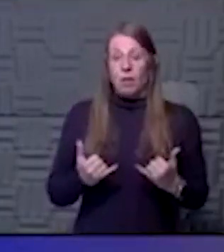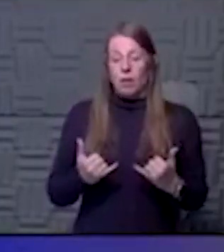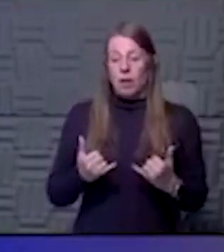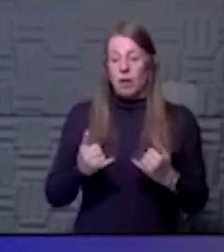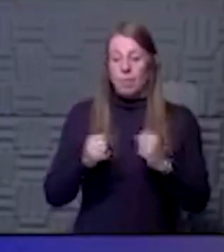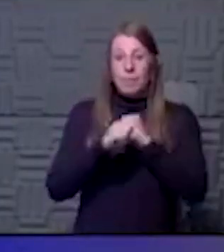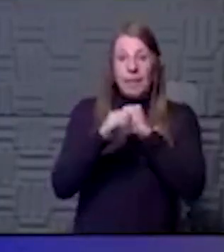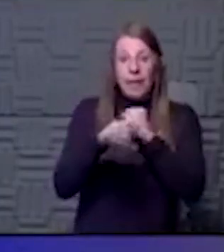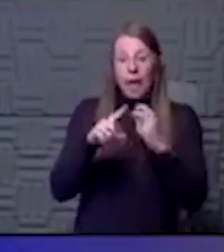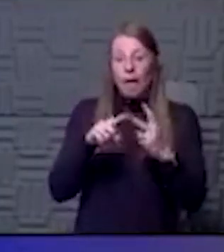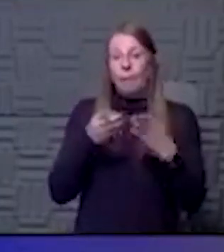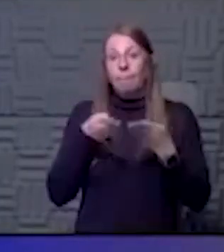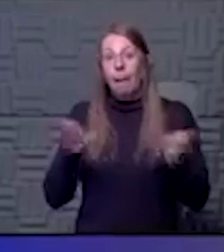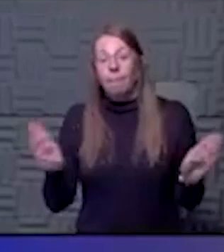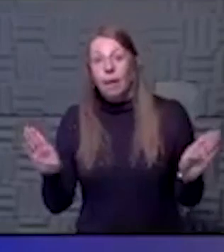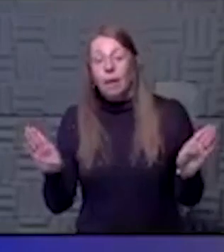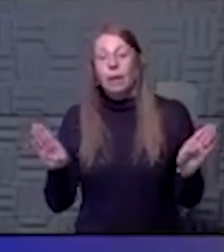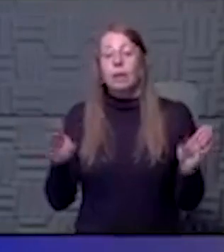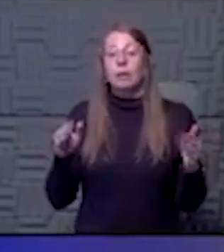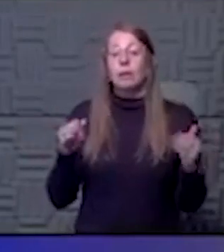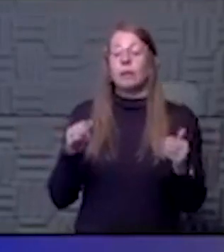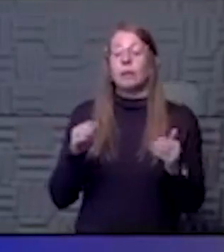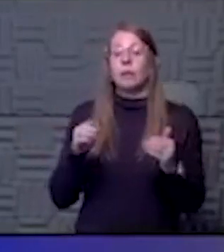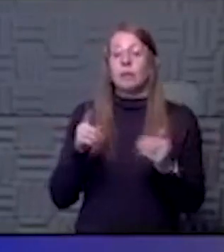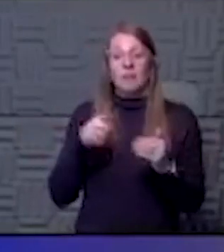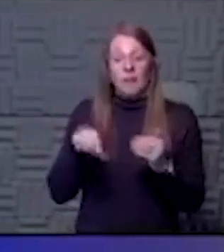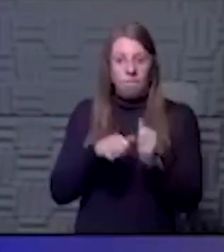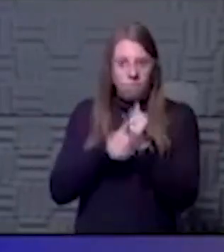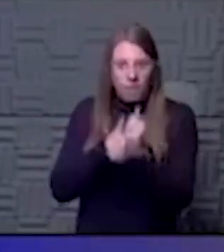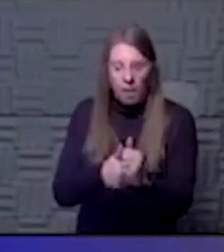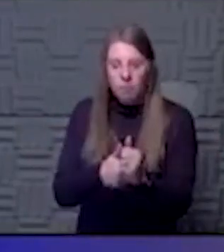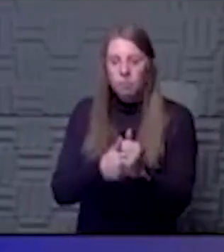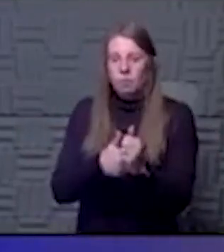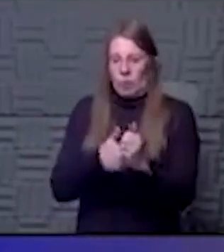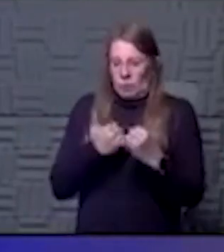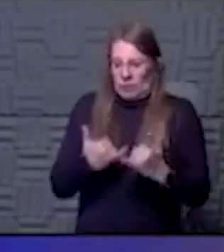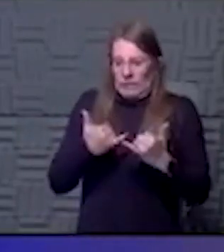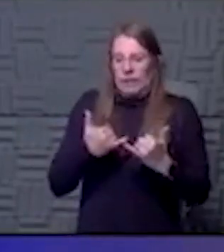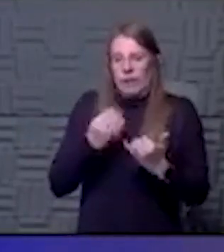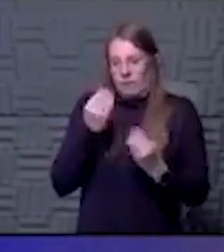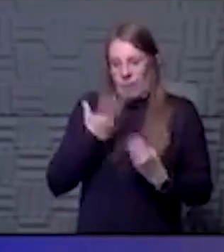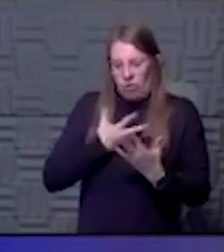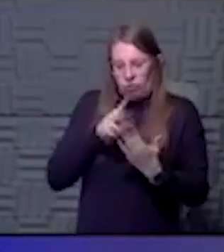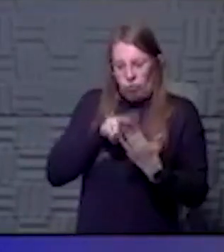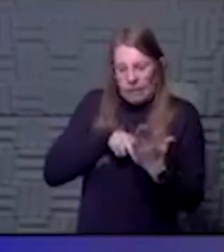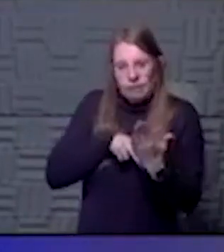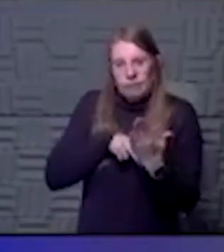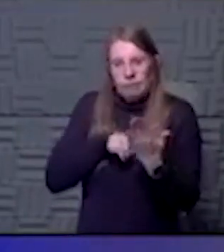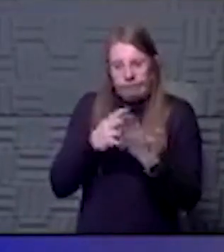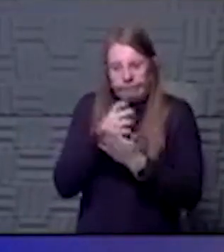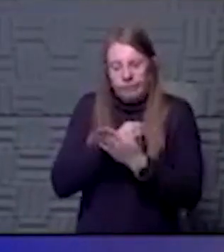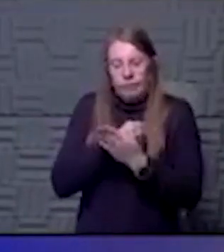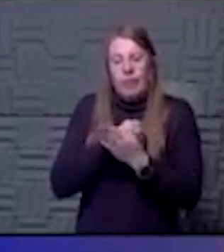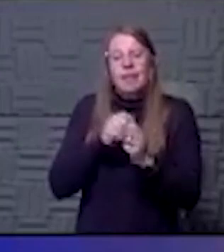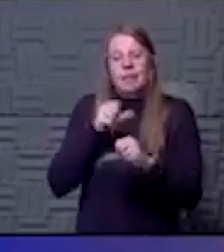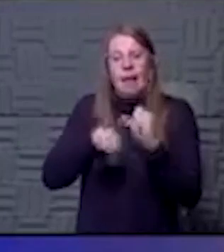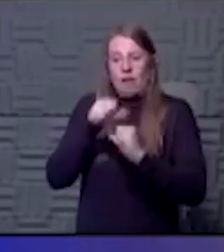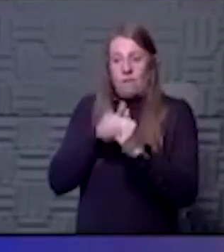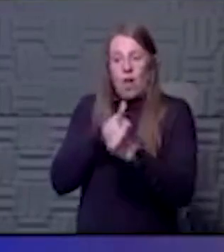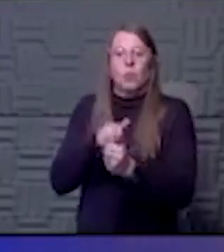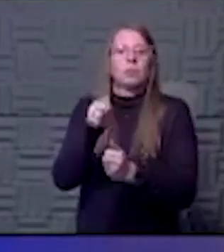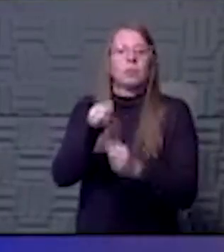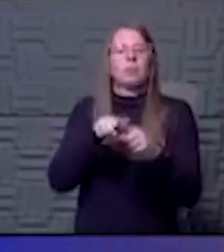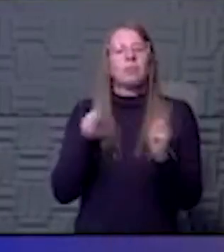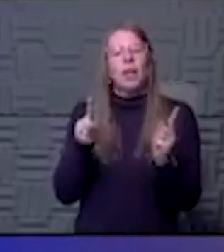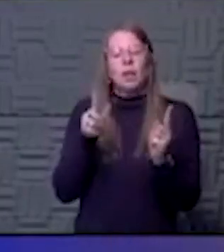outlets, the public is up on the most recent information. So the science will be followed, but I think it's also important to understand that there